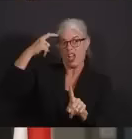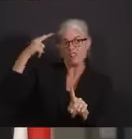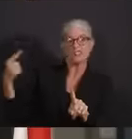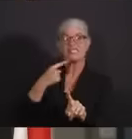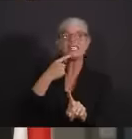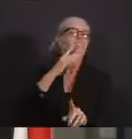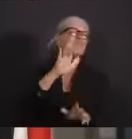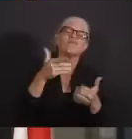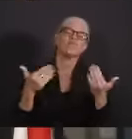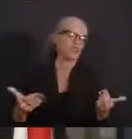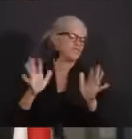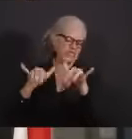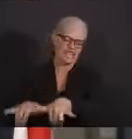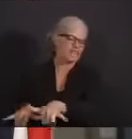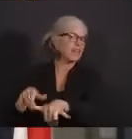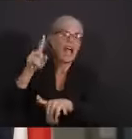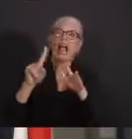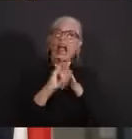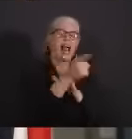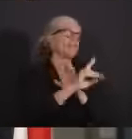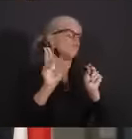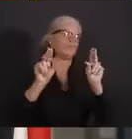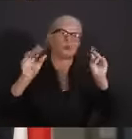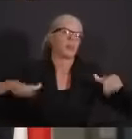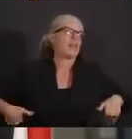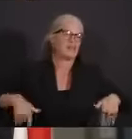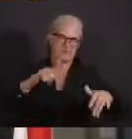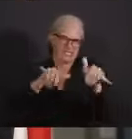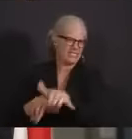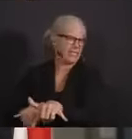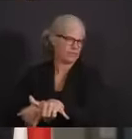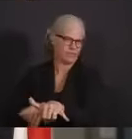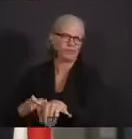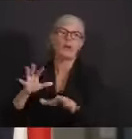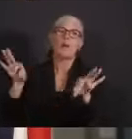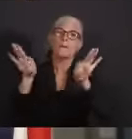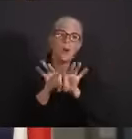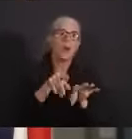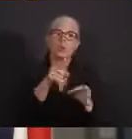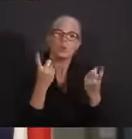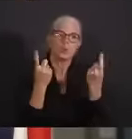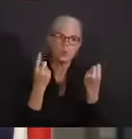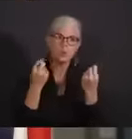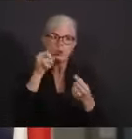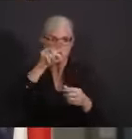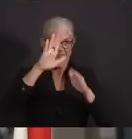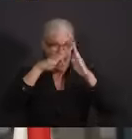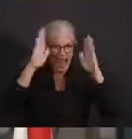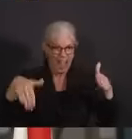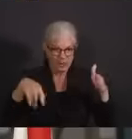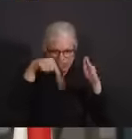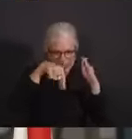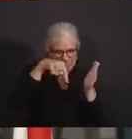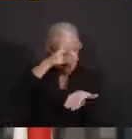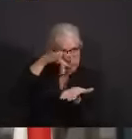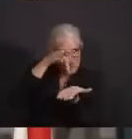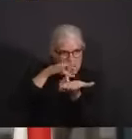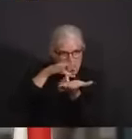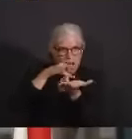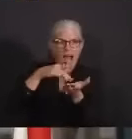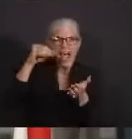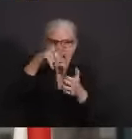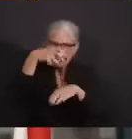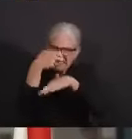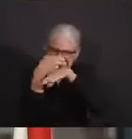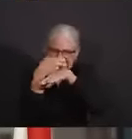inside, stay safe, and stay put. Make sure that you're getting to a central area of your home, that you're getting as low as you possibly can.